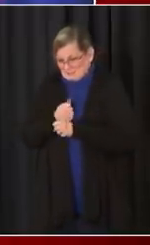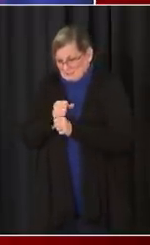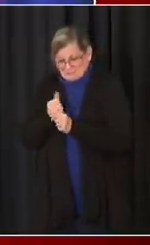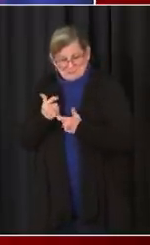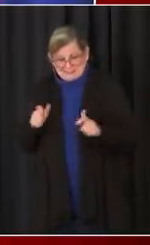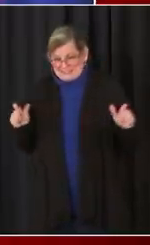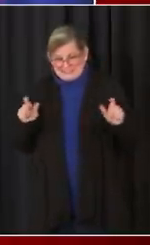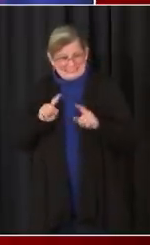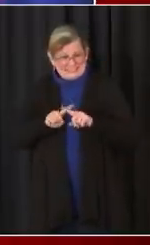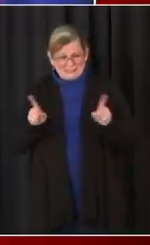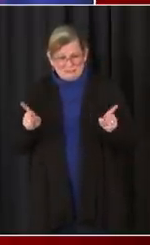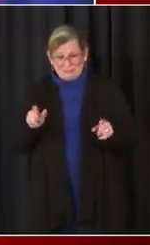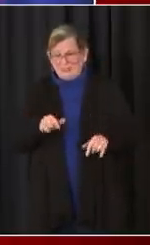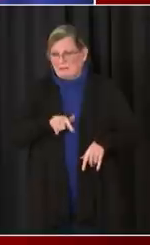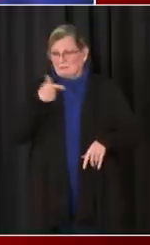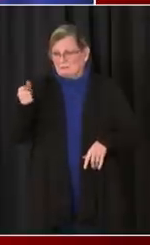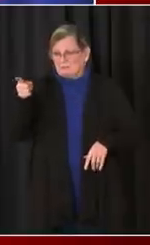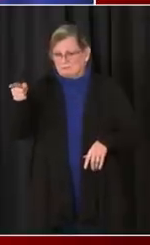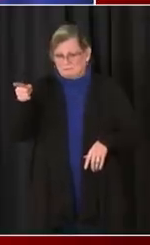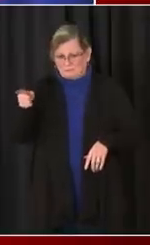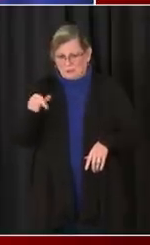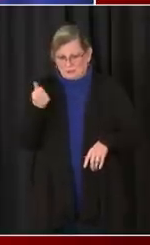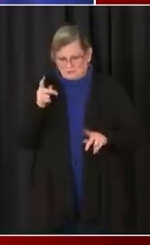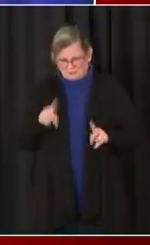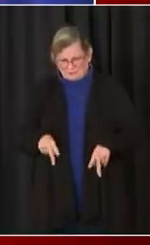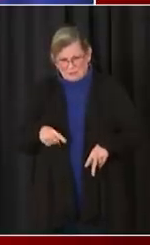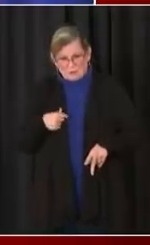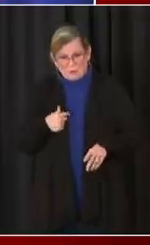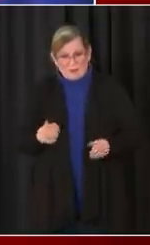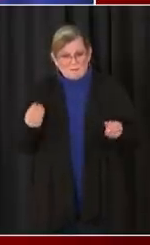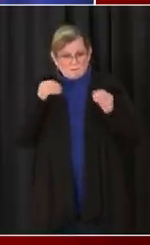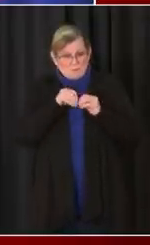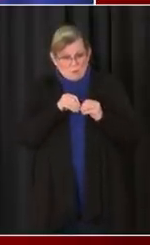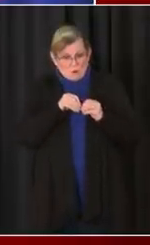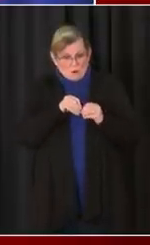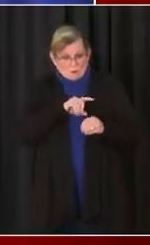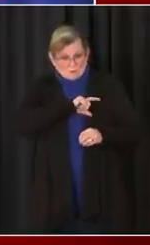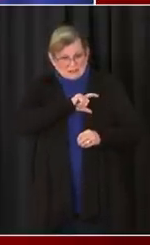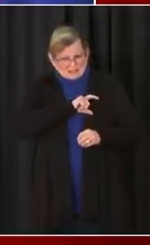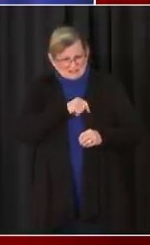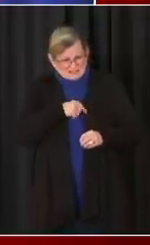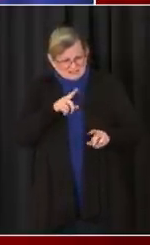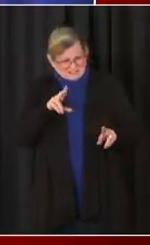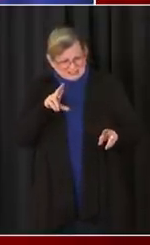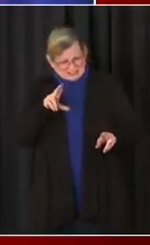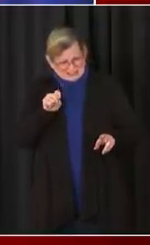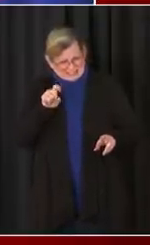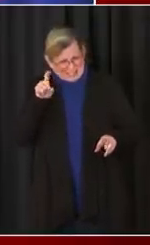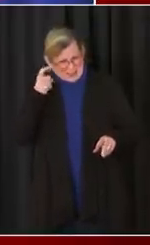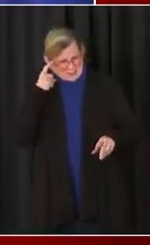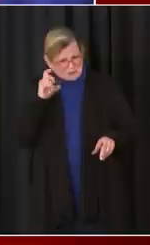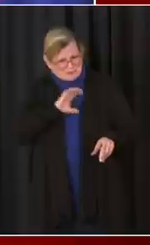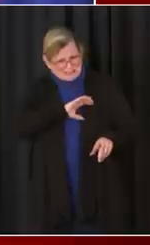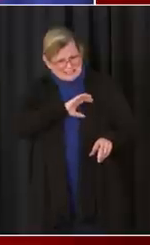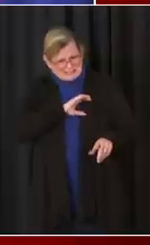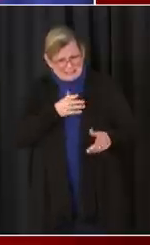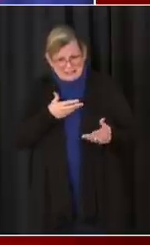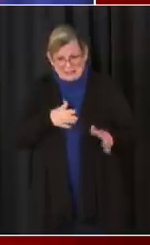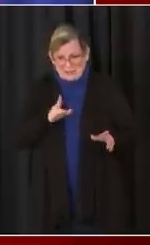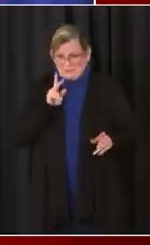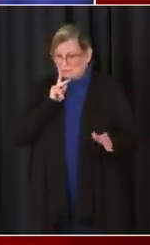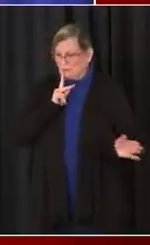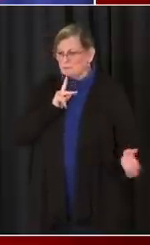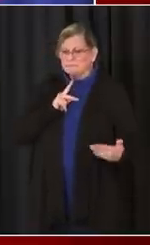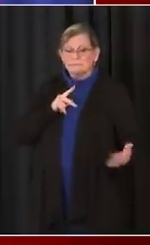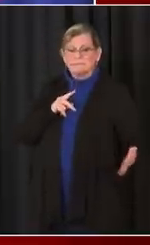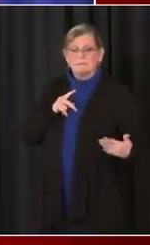more robust presence on the ground, but when we have Capitol Police just seemingly letting people inside, I was there